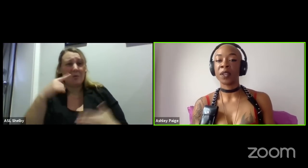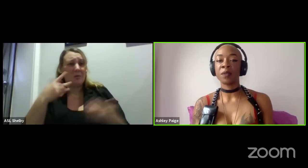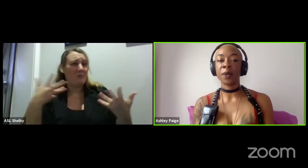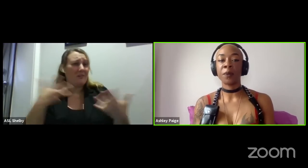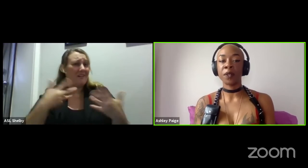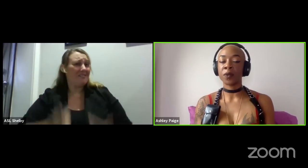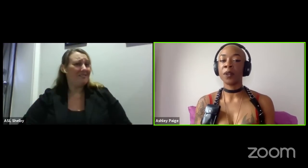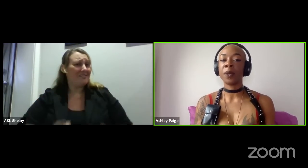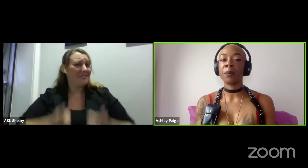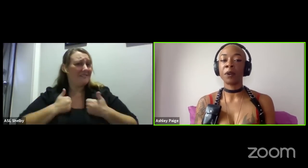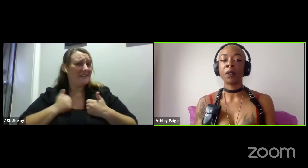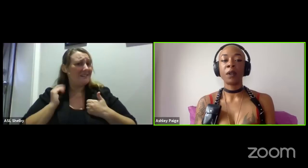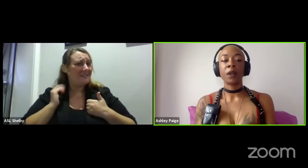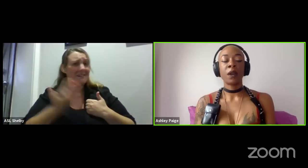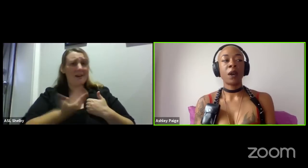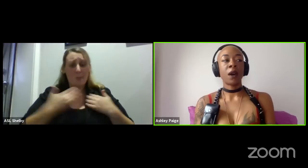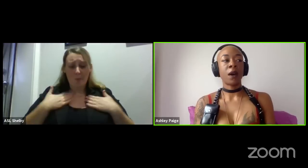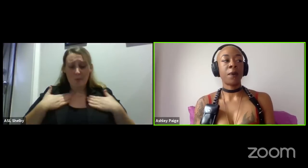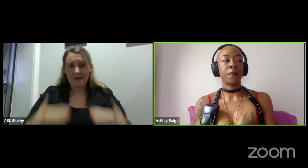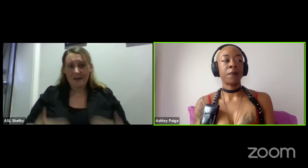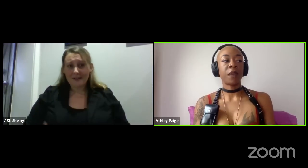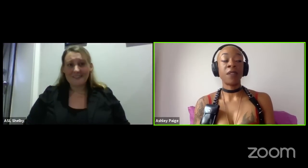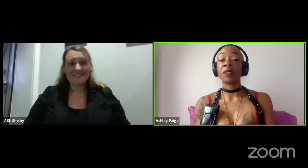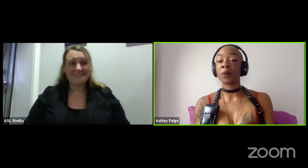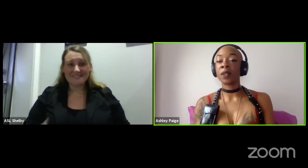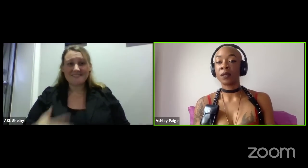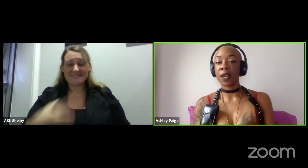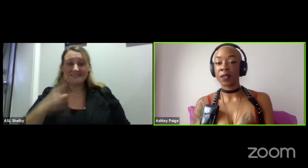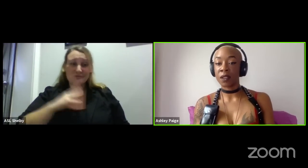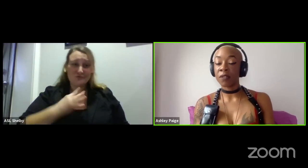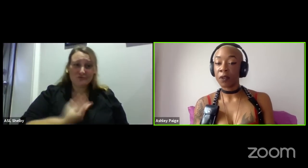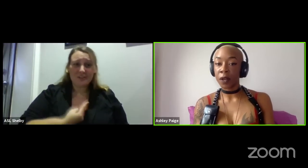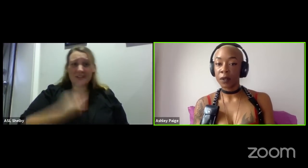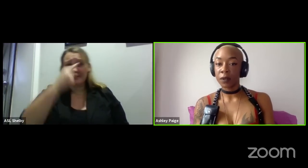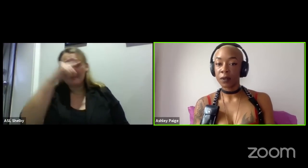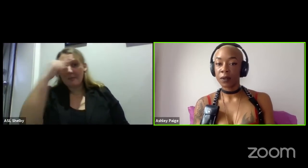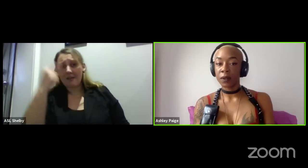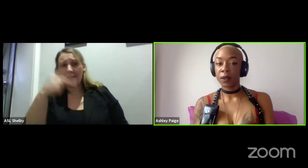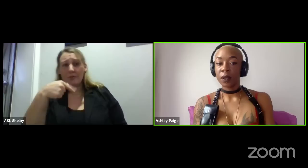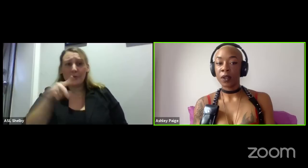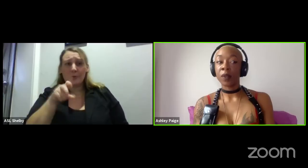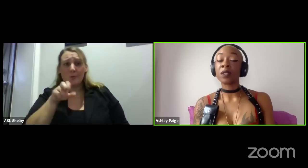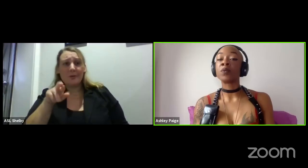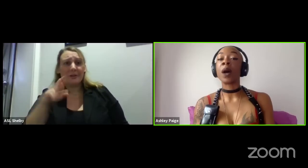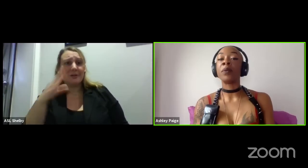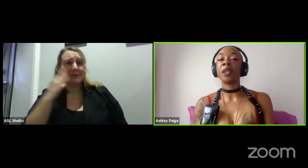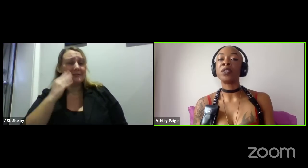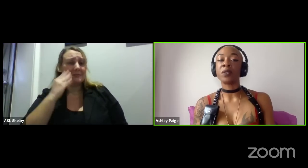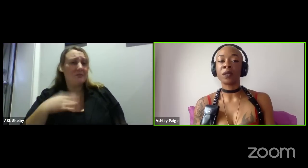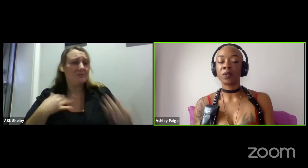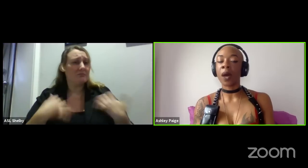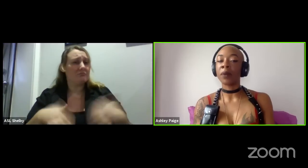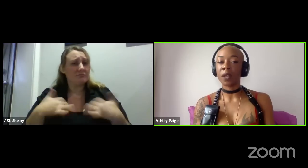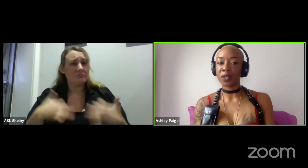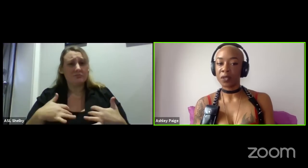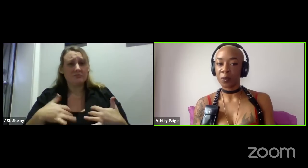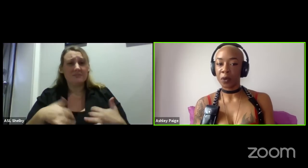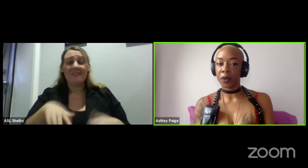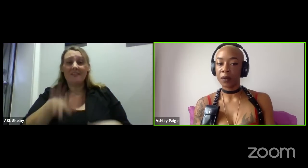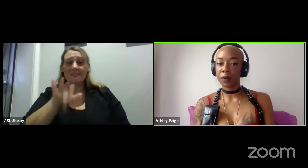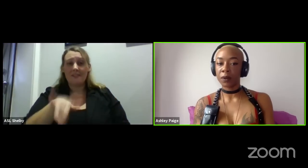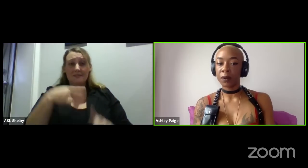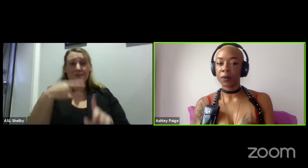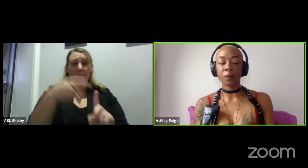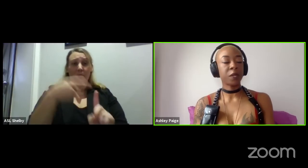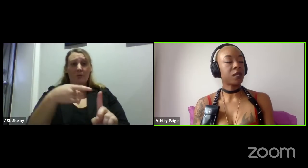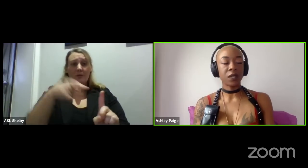as trans people, as queer people. And this is what this day is here for. You know, this is why we need you. This is why we need your